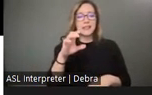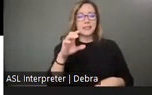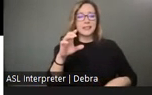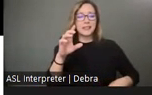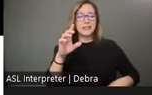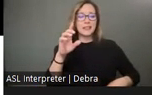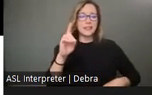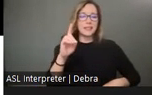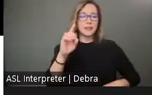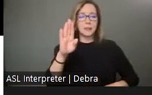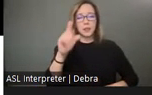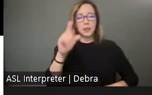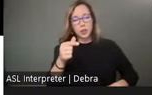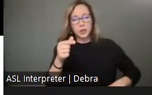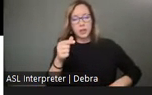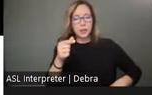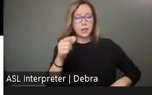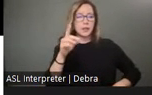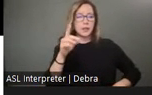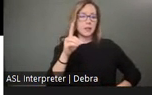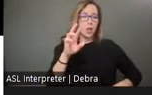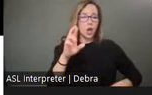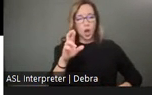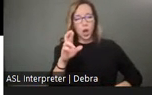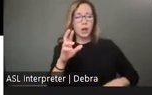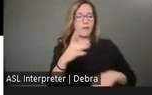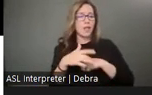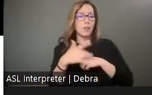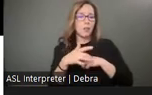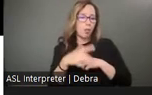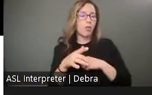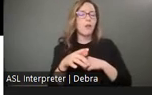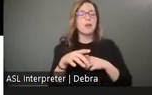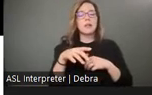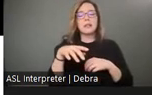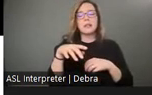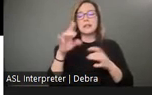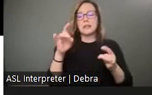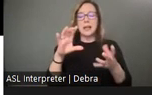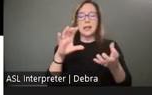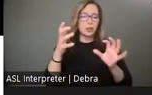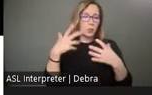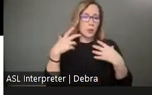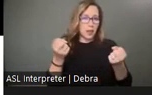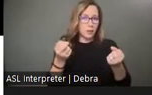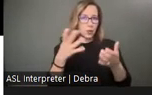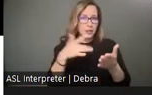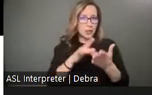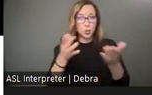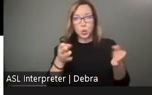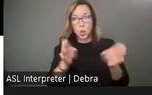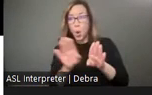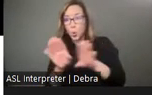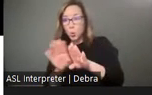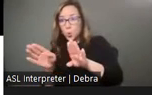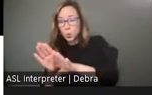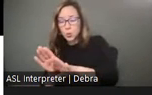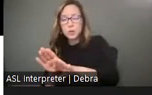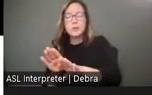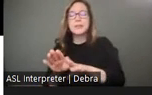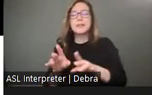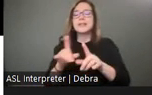DR coming available. You'll see those disaster recovery centers closing. But at that period, that's also for the disaster